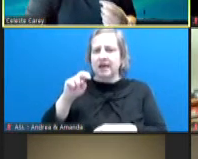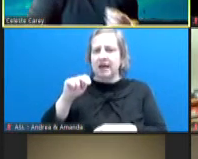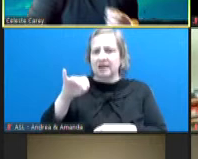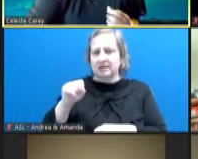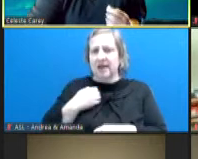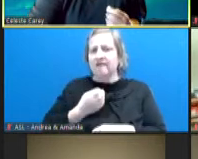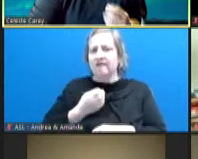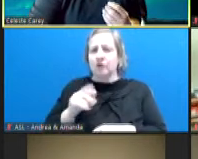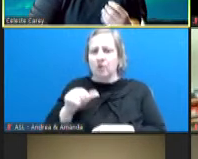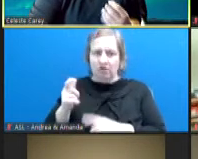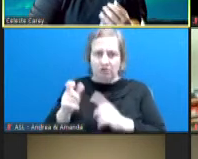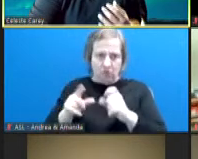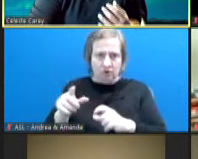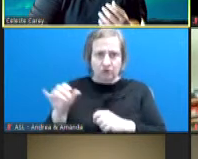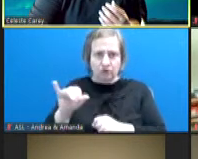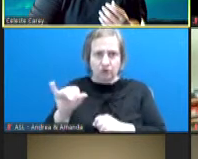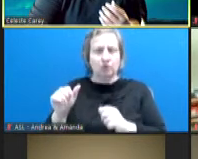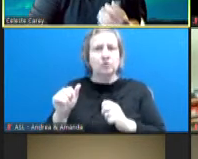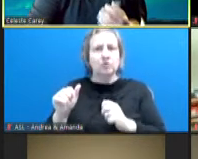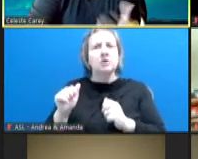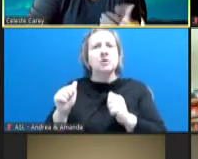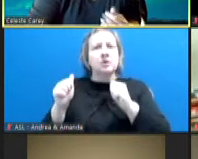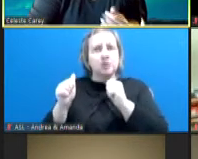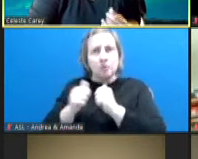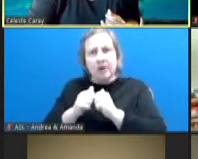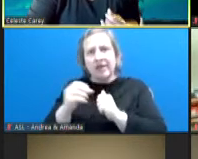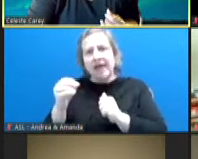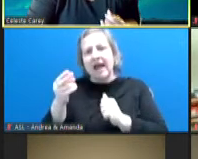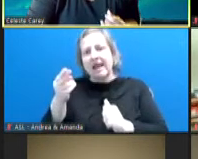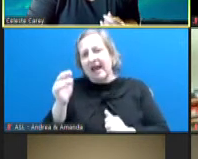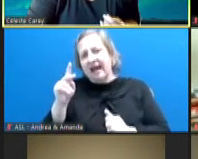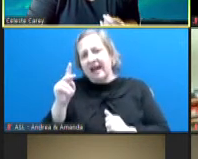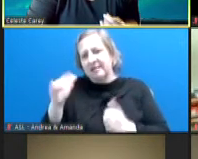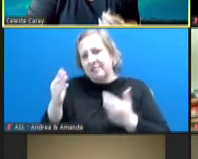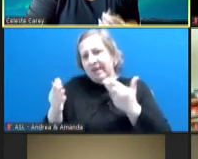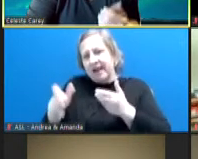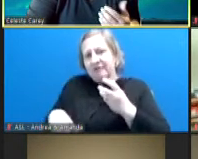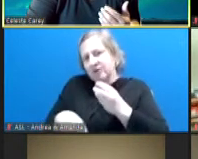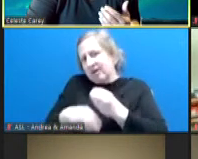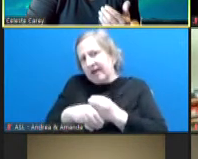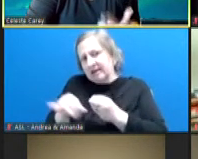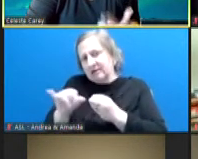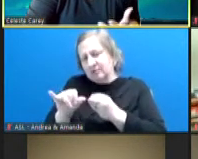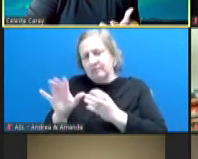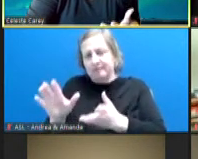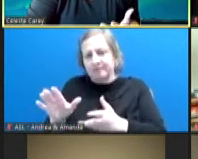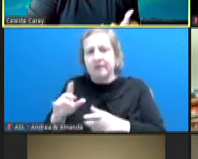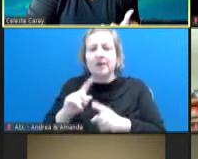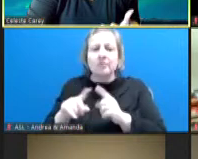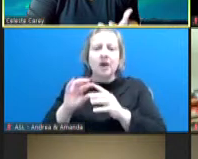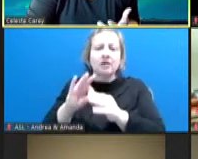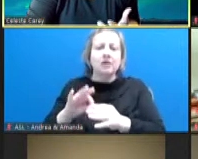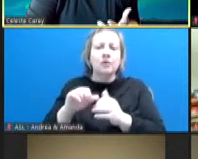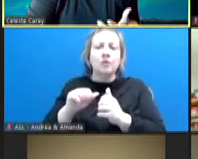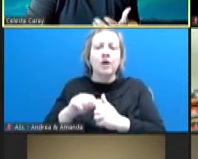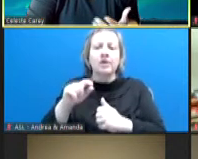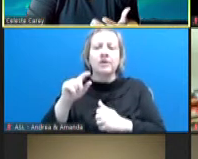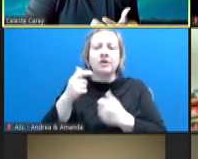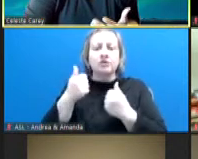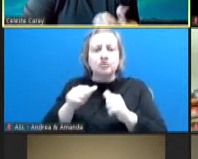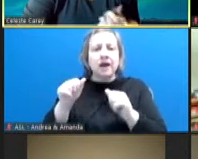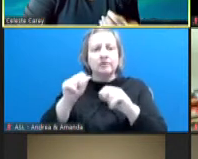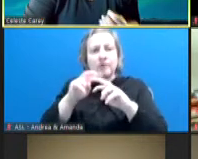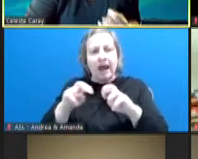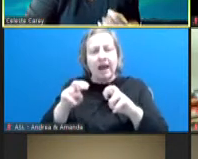as well. And Heidi, you may have to join in as well, but with regard to trying to analyze this